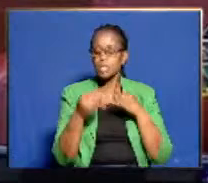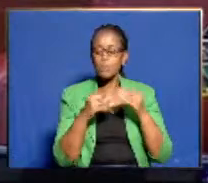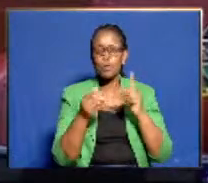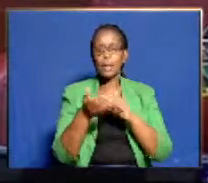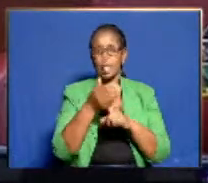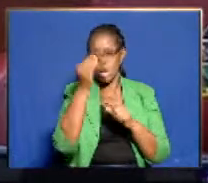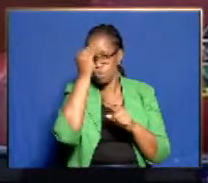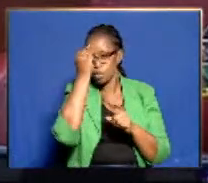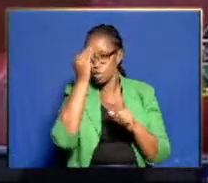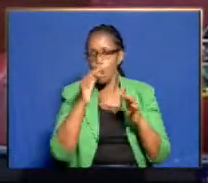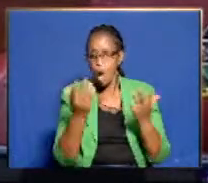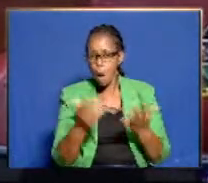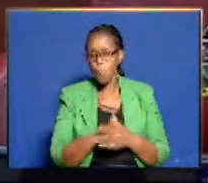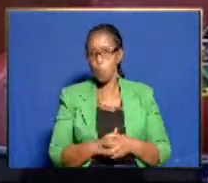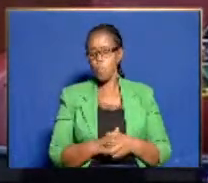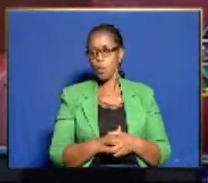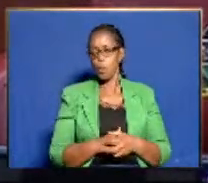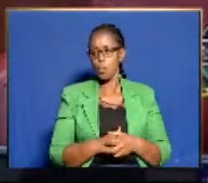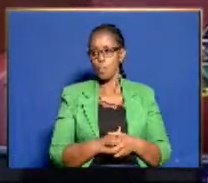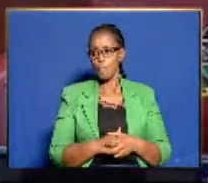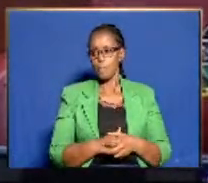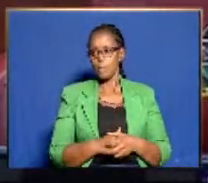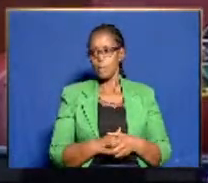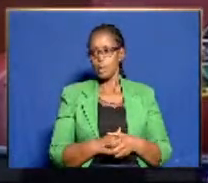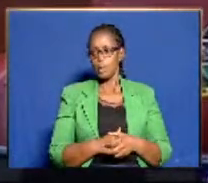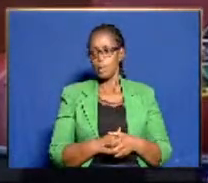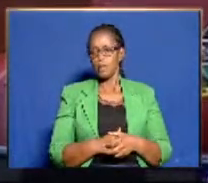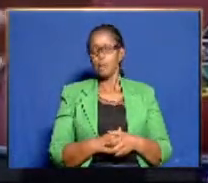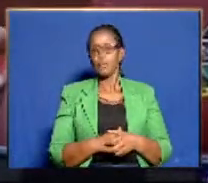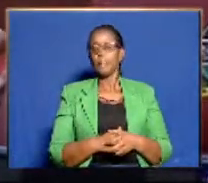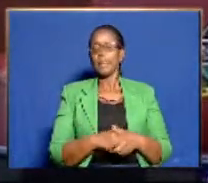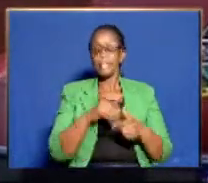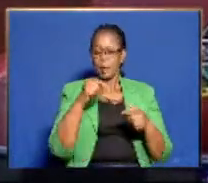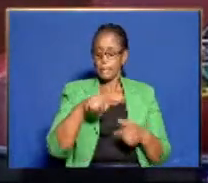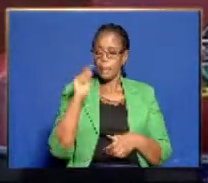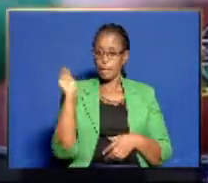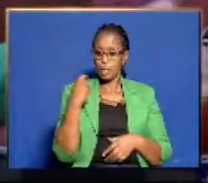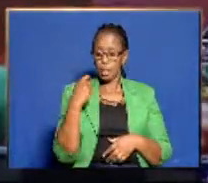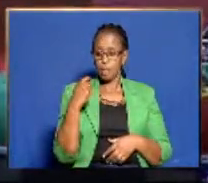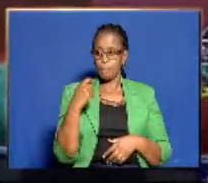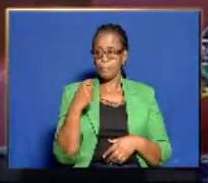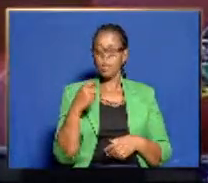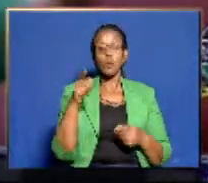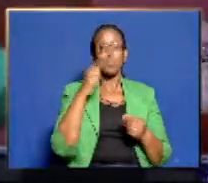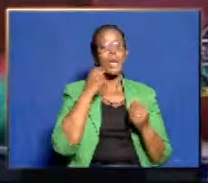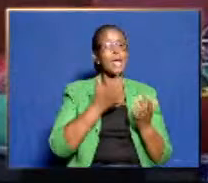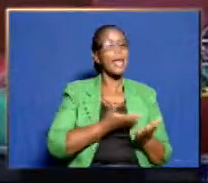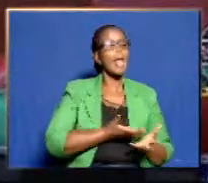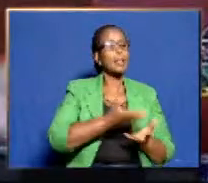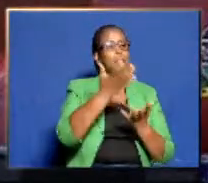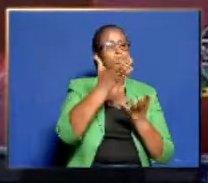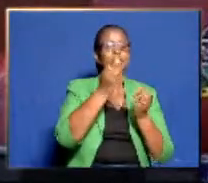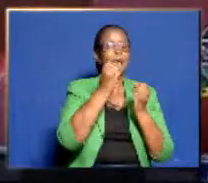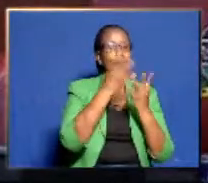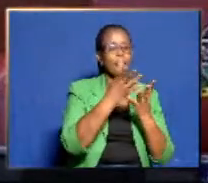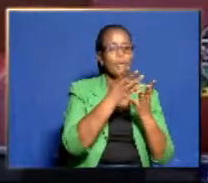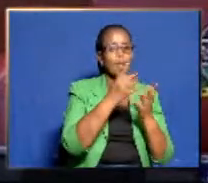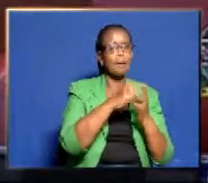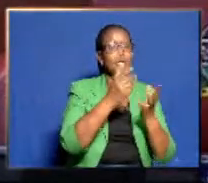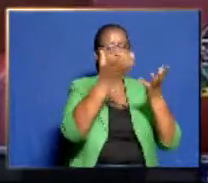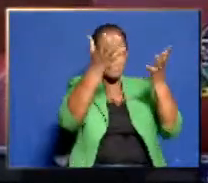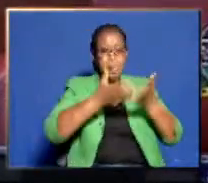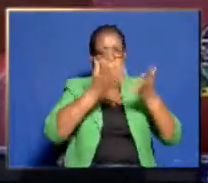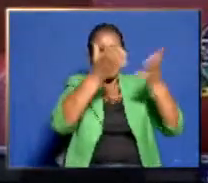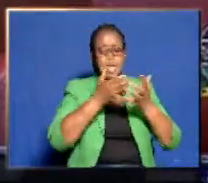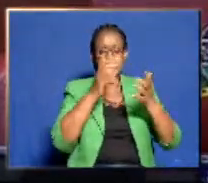lastly, the commercial attaches, Honorable Speaker. Honorable Speaker, in this country, we export nothing and import everything. No wonder